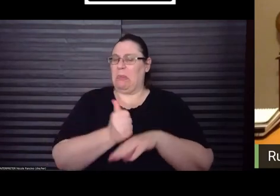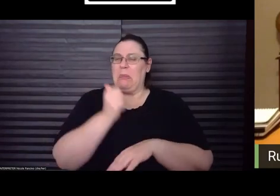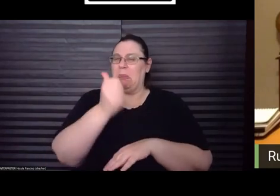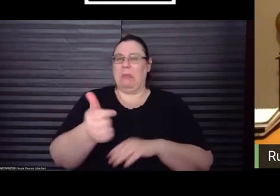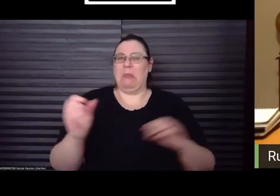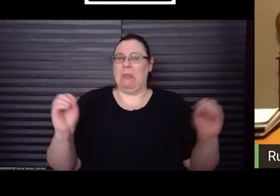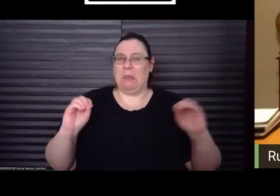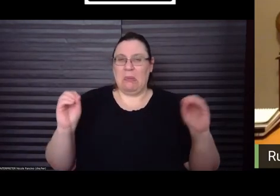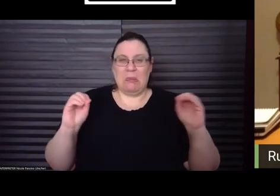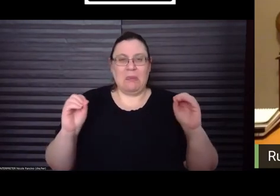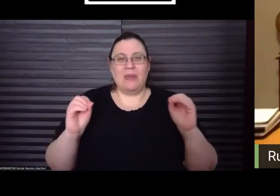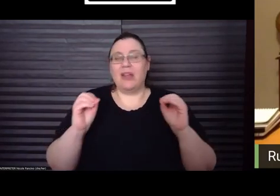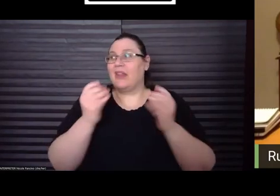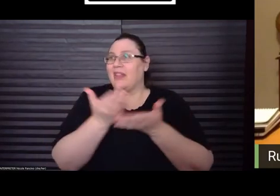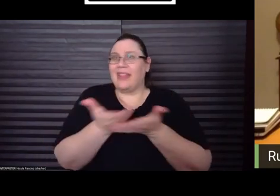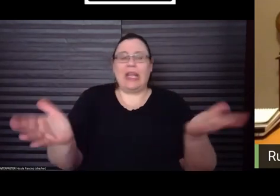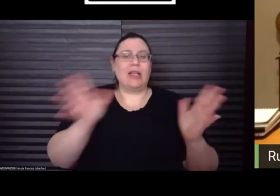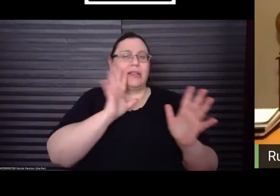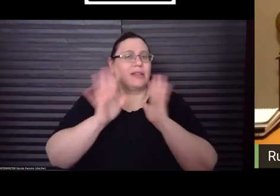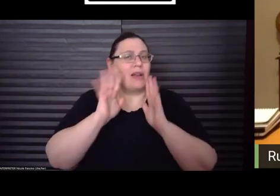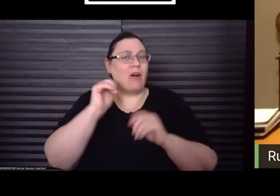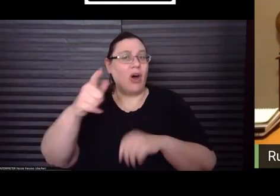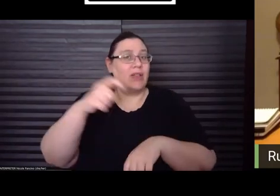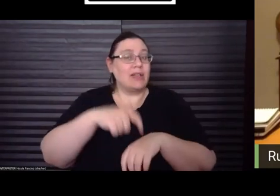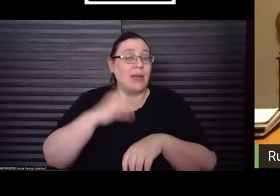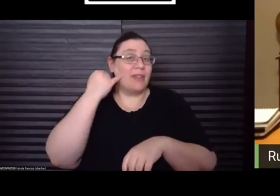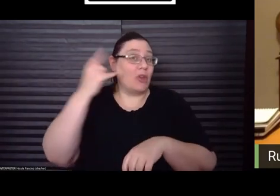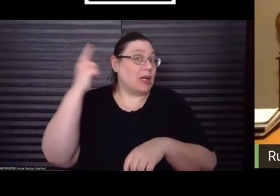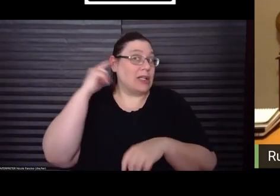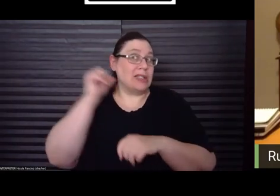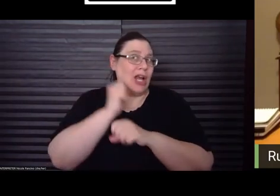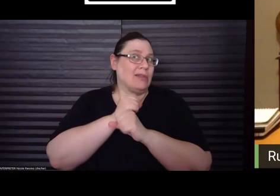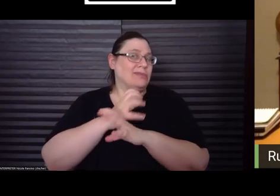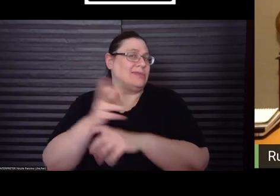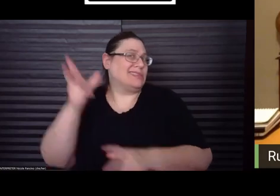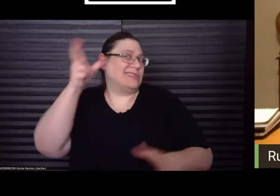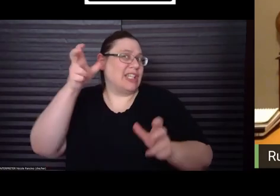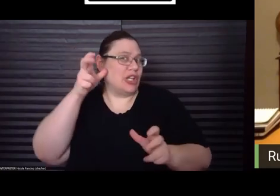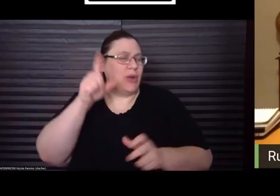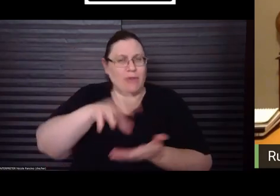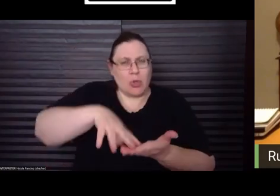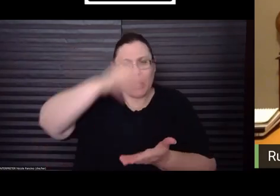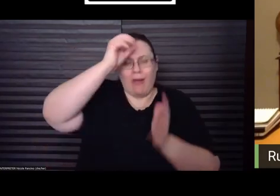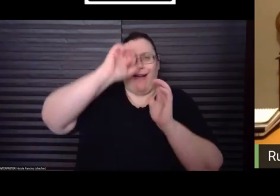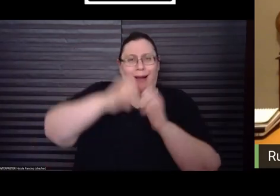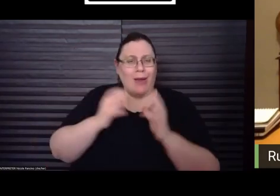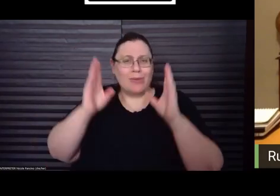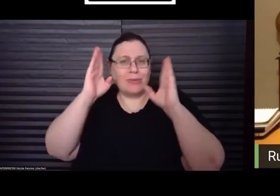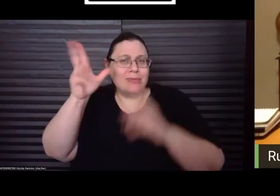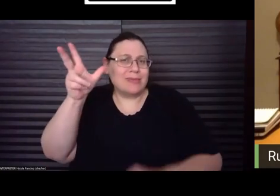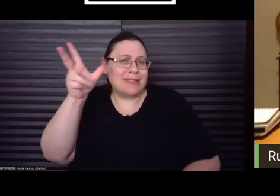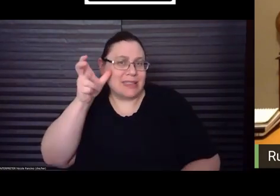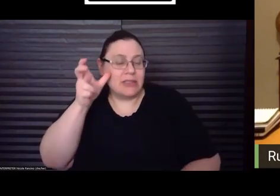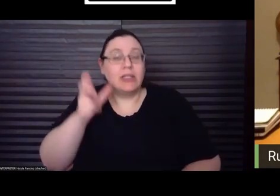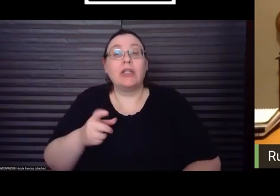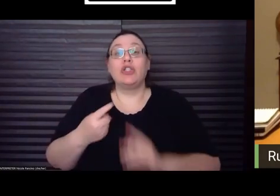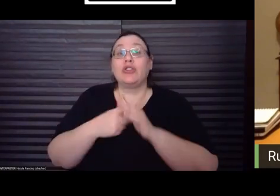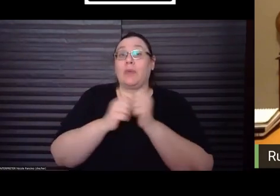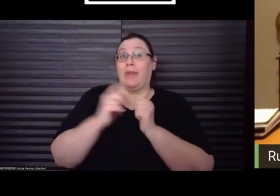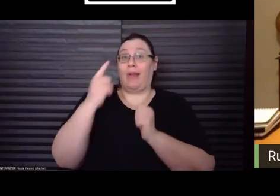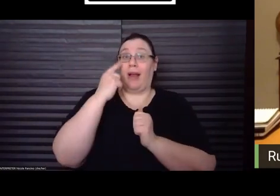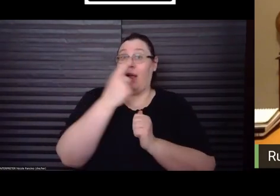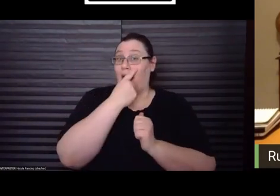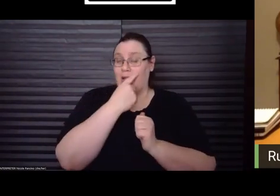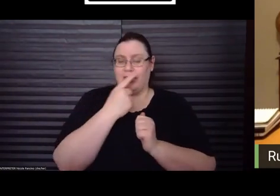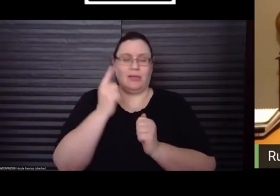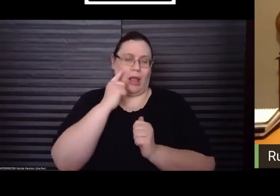not your fault. Things speak all the time, but if your ears aren't attuned, you have to learn to listen. You can start by using